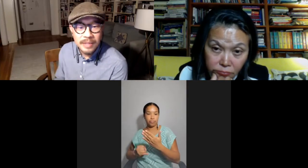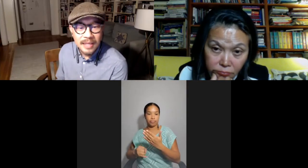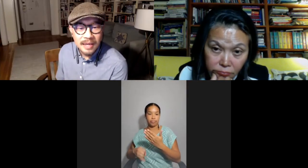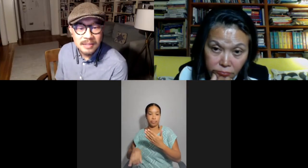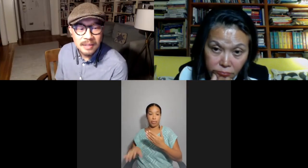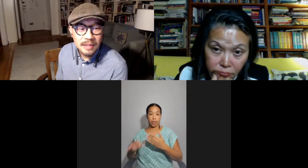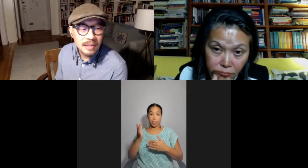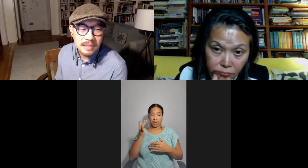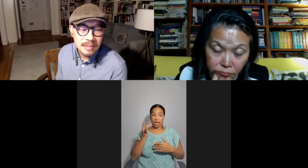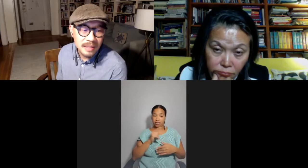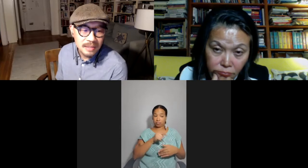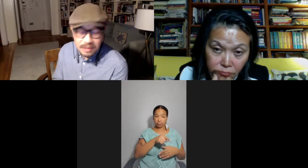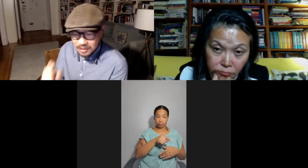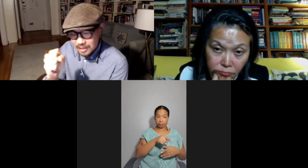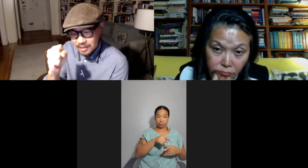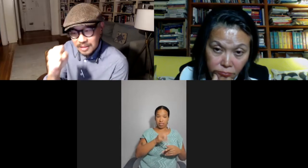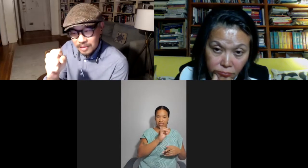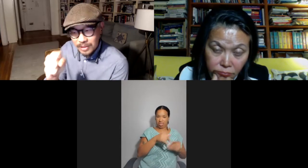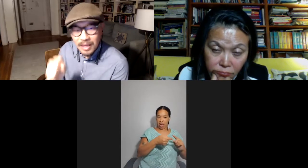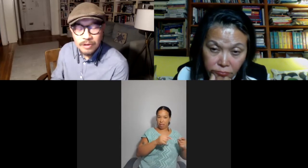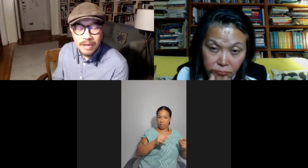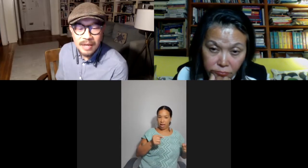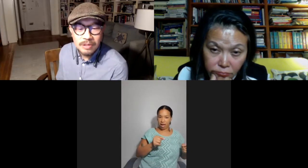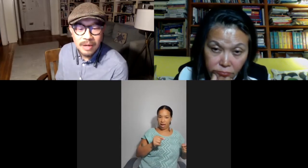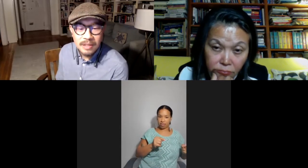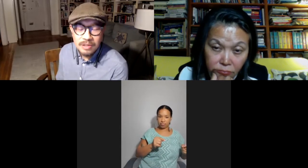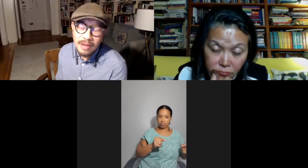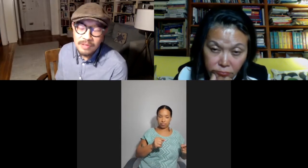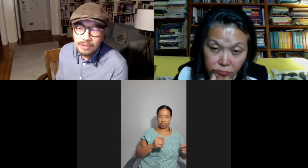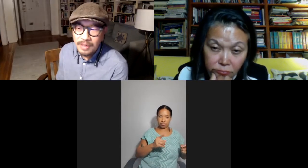bright. We can't, it's like the sun. We can't